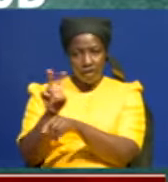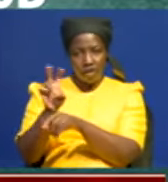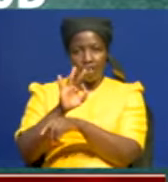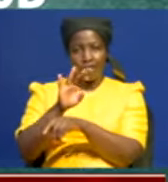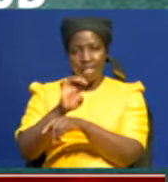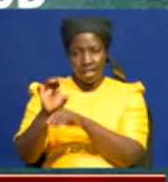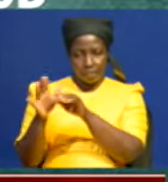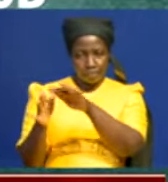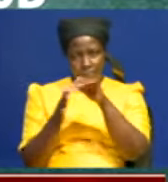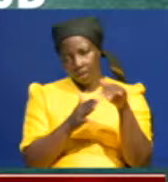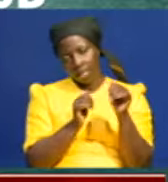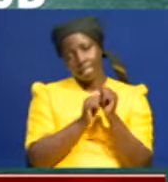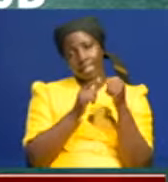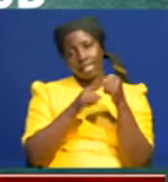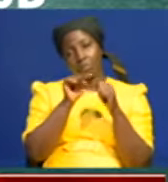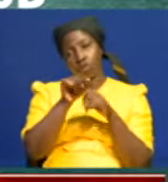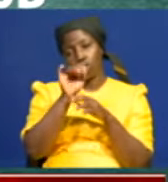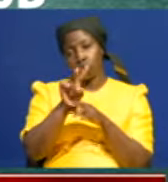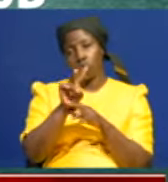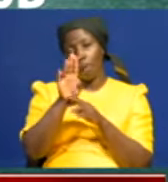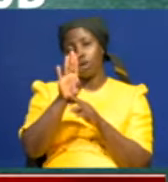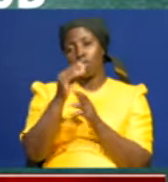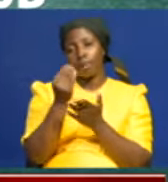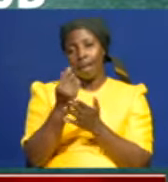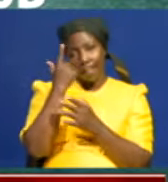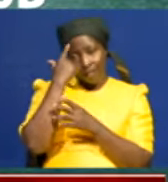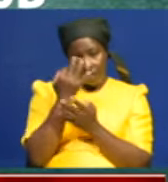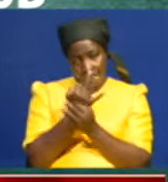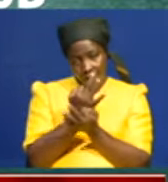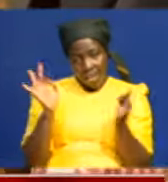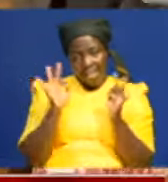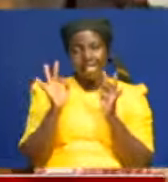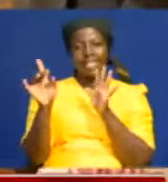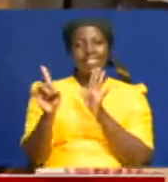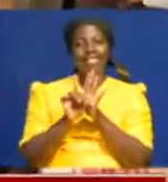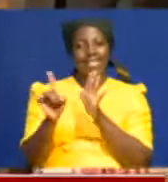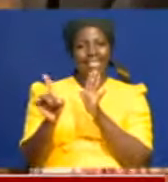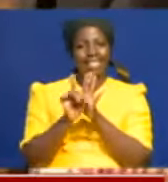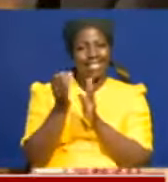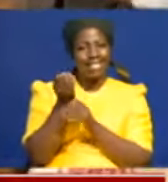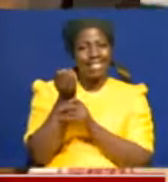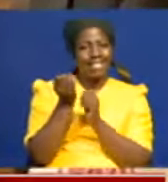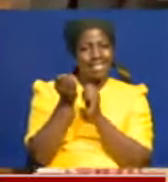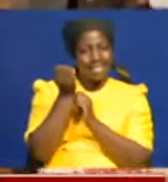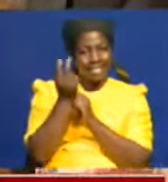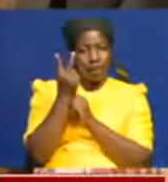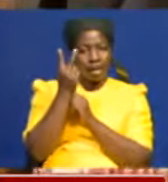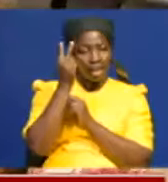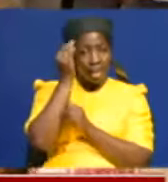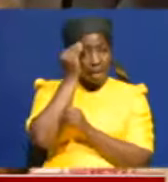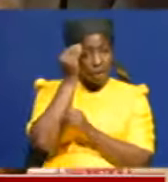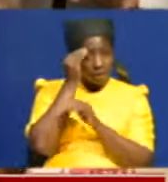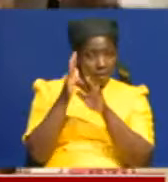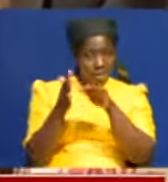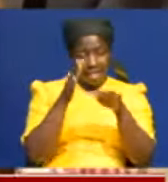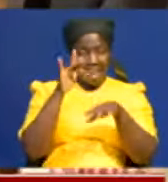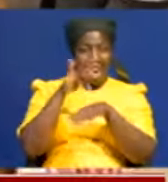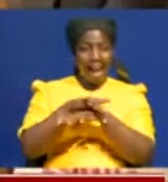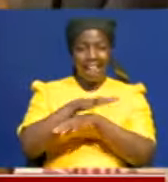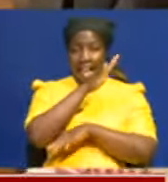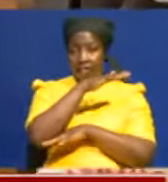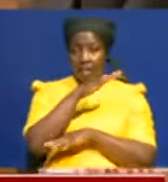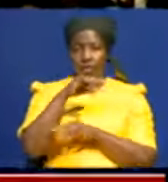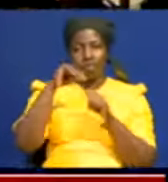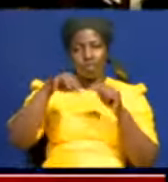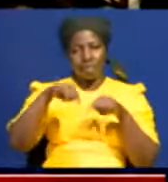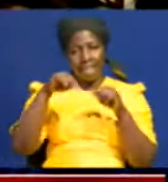the same time, 16.2 billion shillings will go to free day secondary education. Earlier Wednesday afternoon, a section of the clergy had urged the government through the